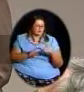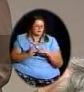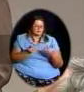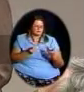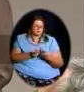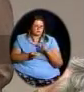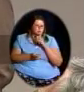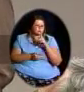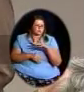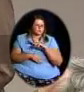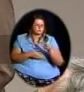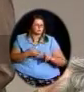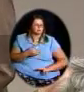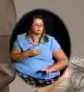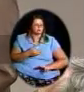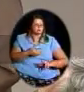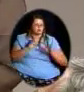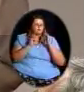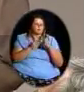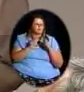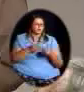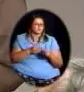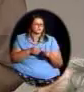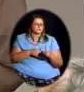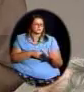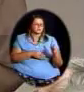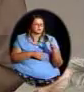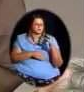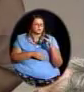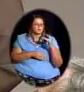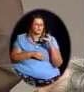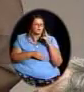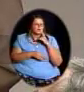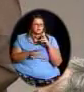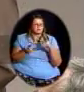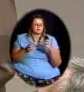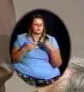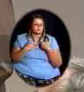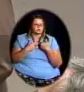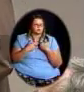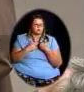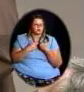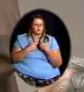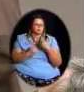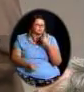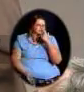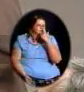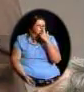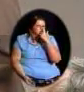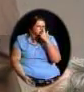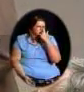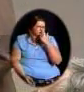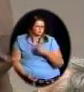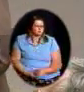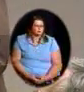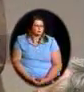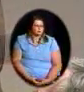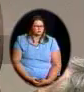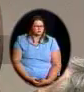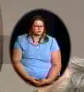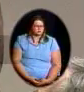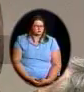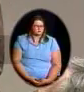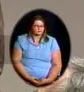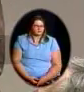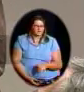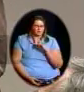to be results oriented. And I think this quote that we have here from Patricia Phipps, it